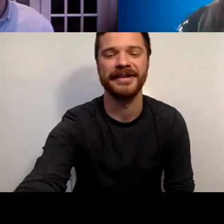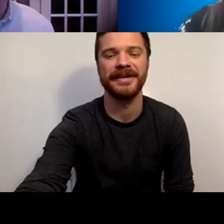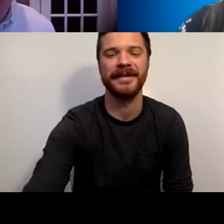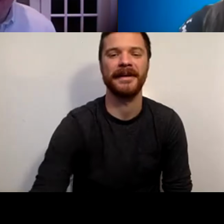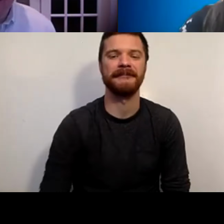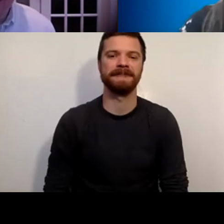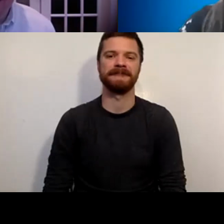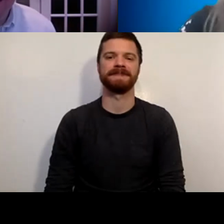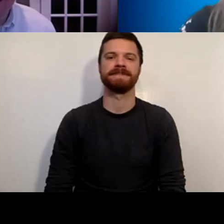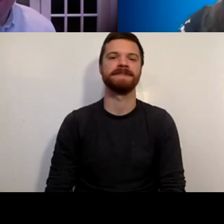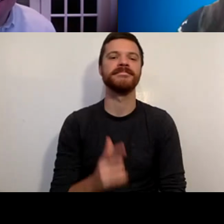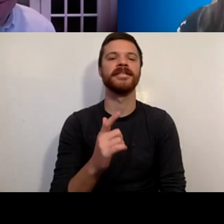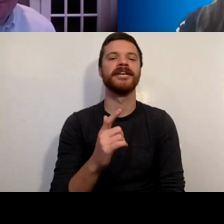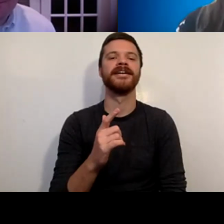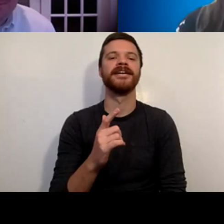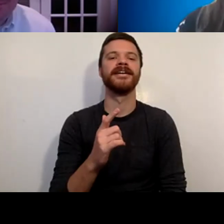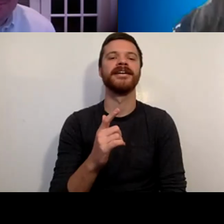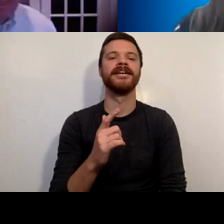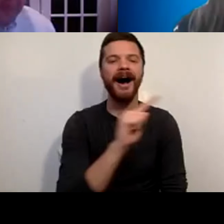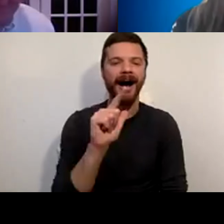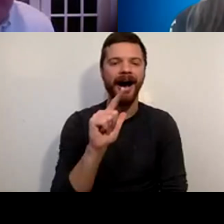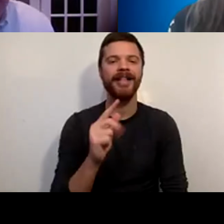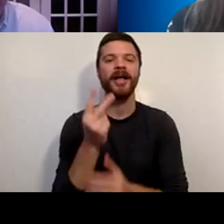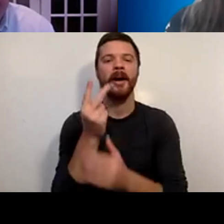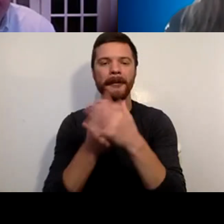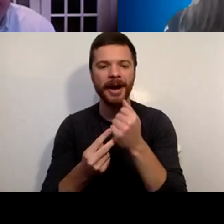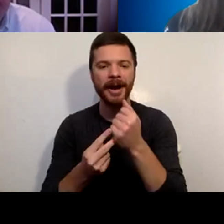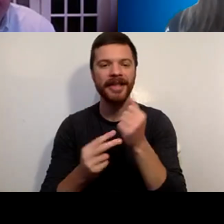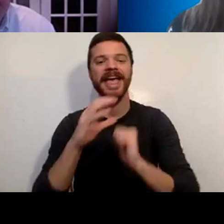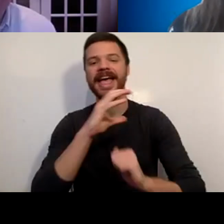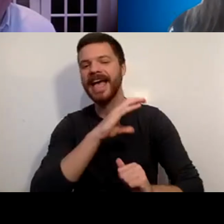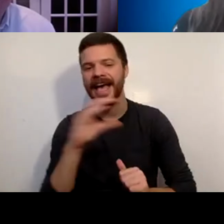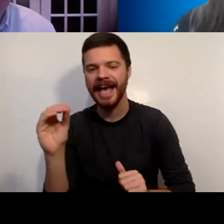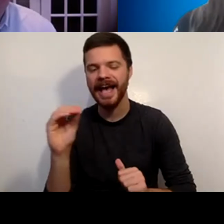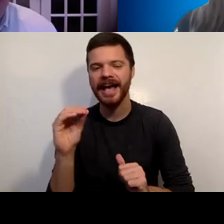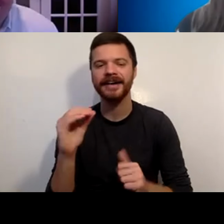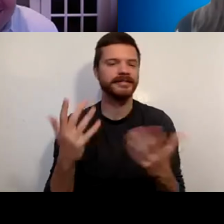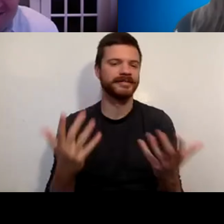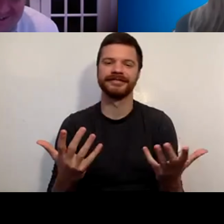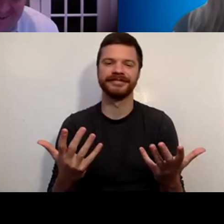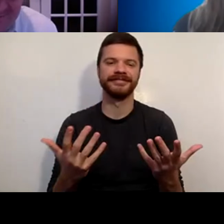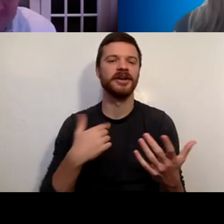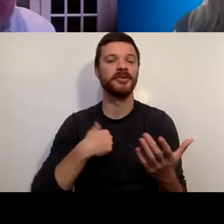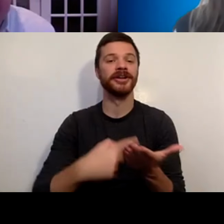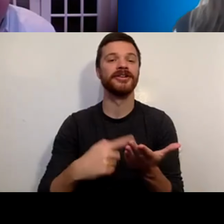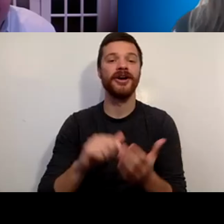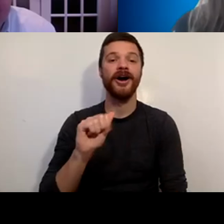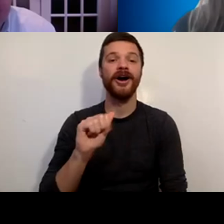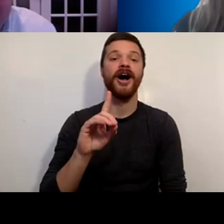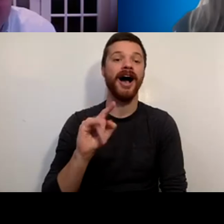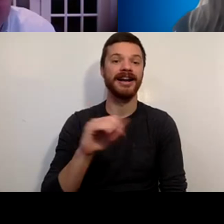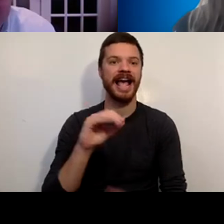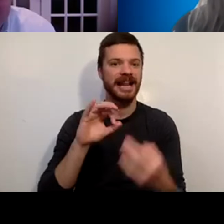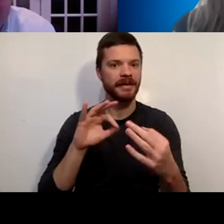both and all along the way. So having consistent language, like when we're talking about audit and feedback, we call it audit and